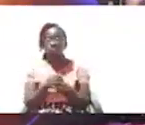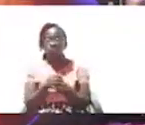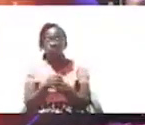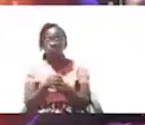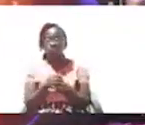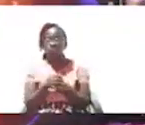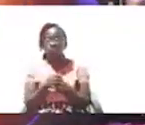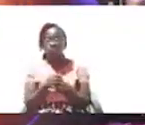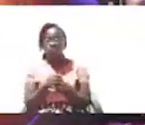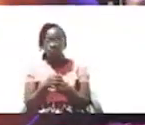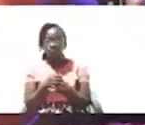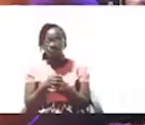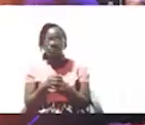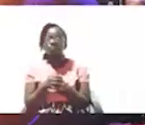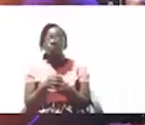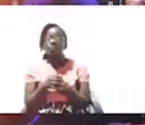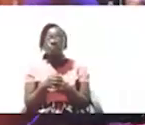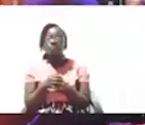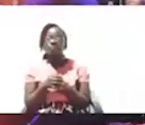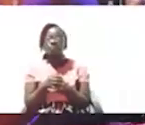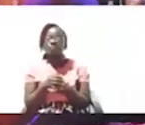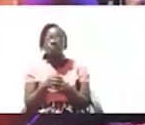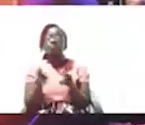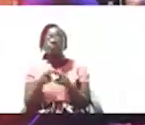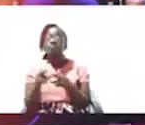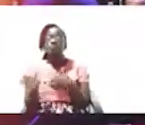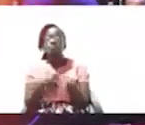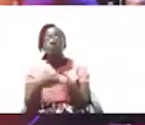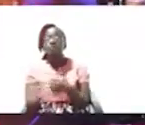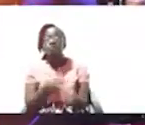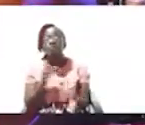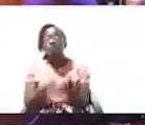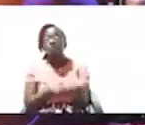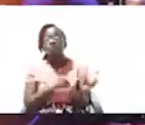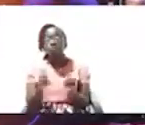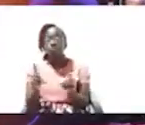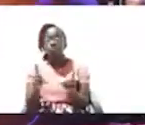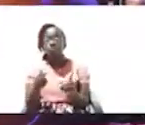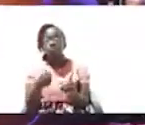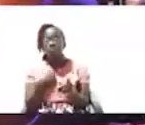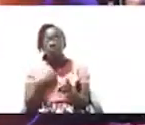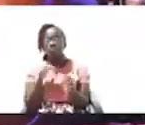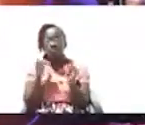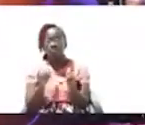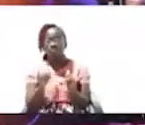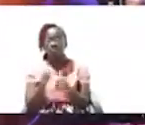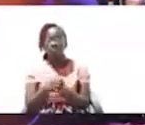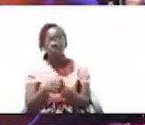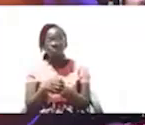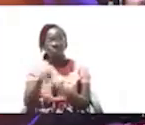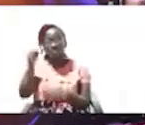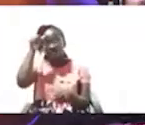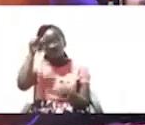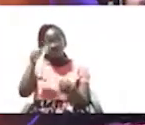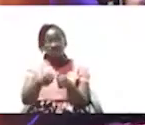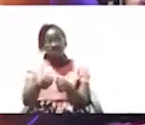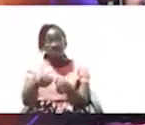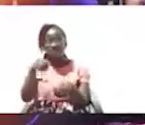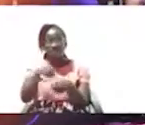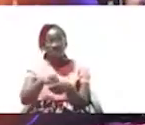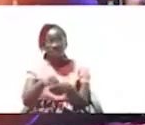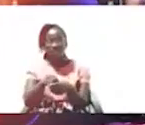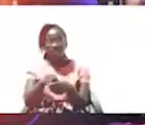cry say me na me beko. So no matter what you do, I'll be there. Me ka se ni e wo man bi mu. I remember we were in a certain